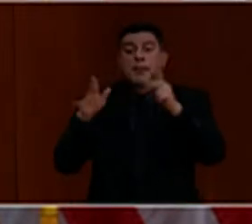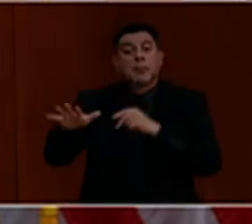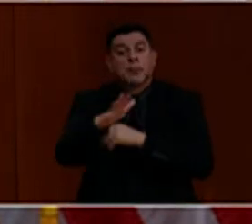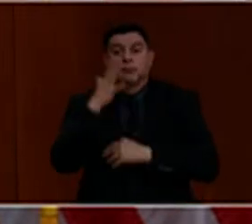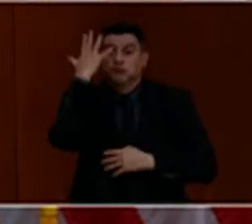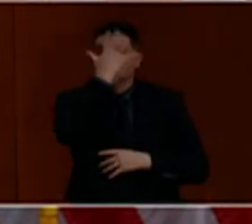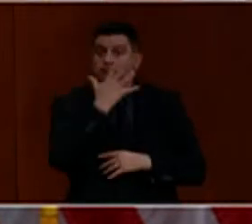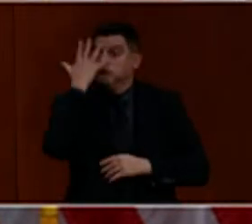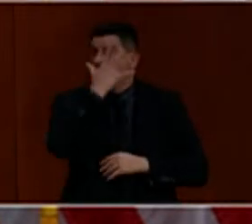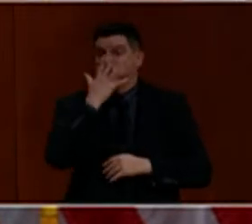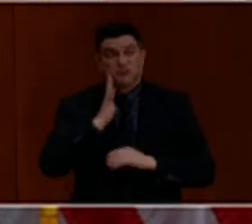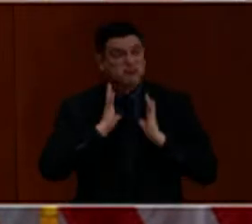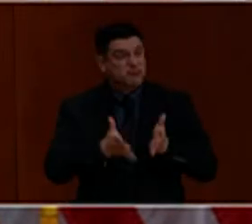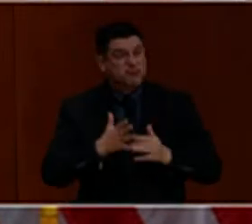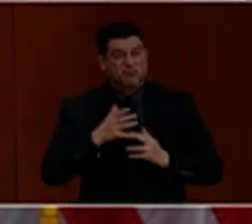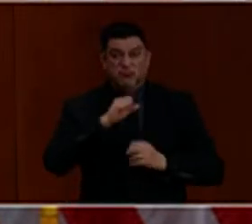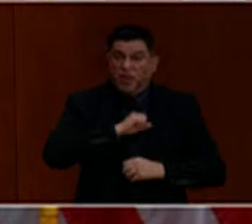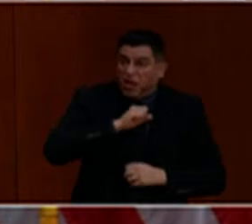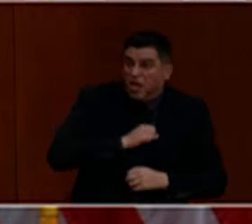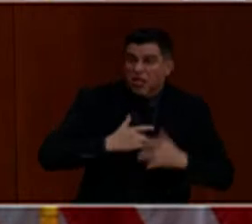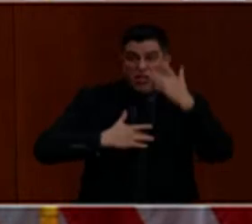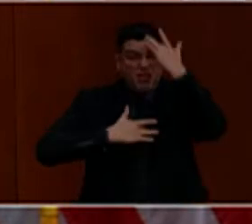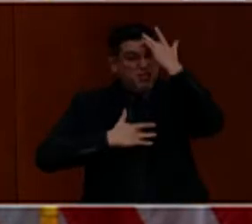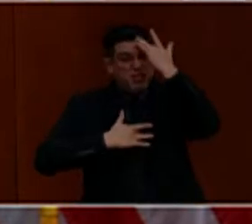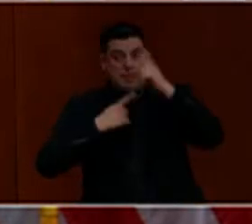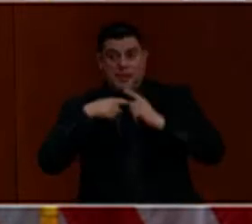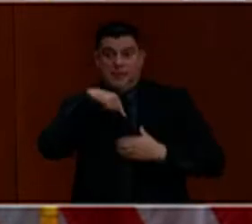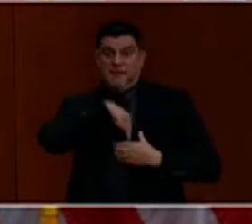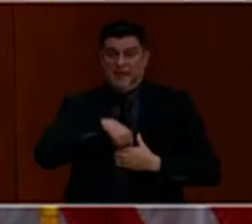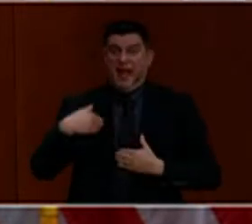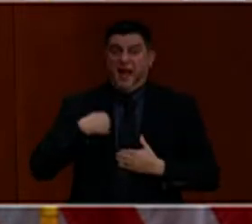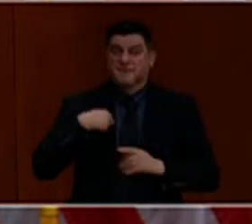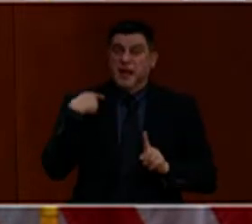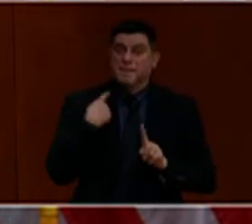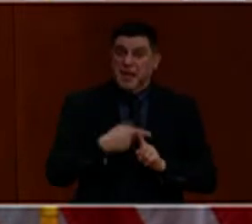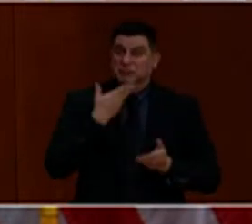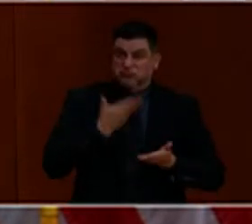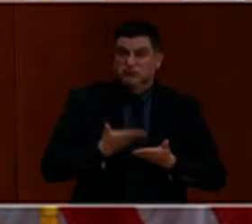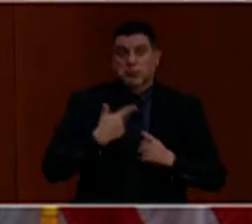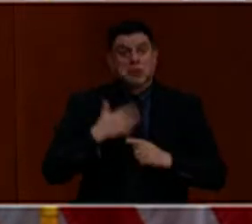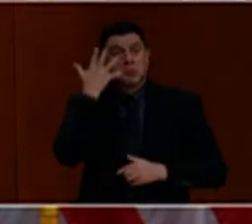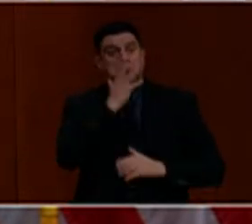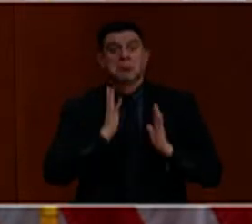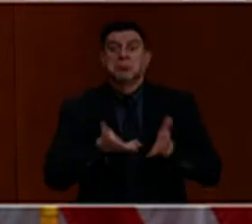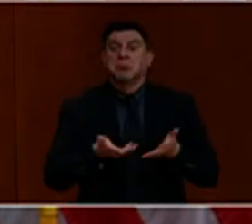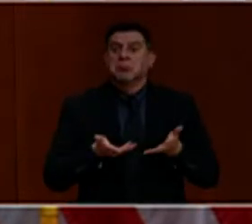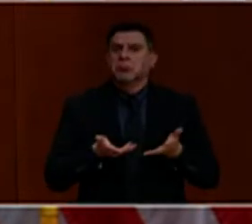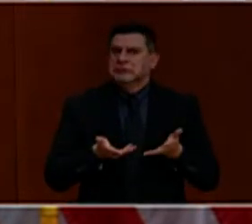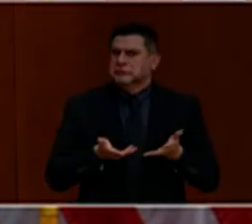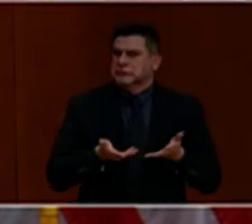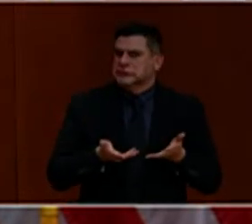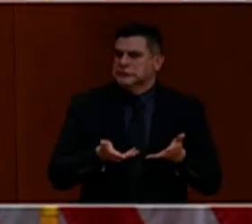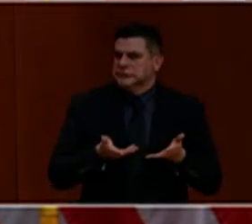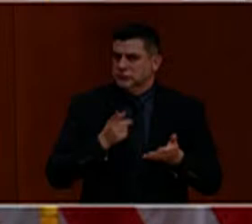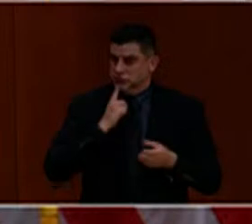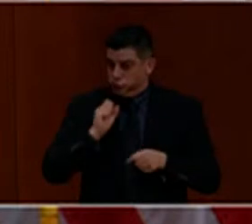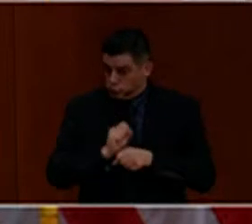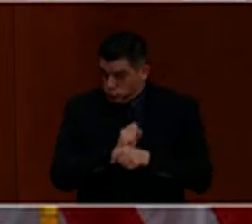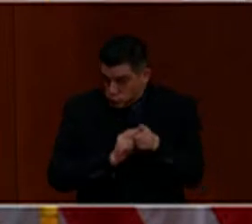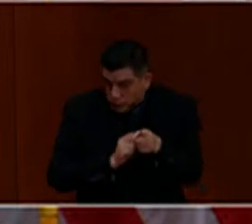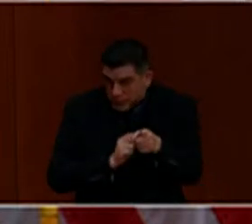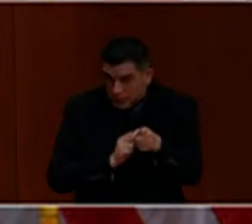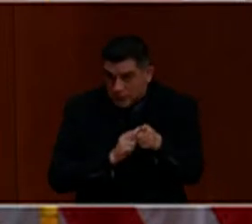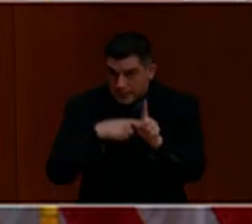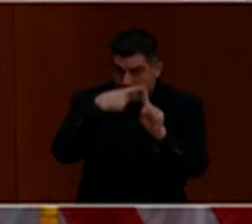focus on isolating symptomatic COVID positive folks and really do a good job with